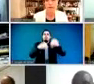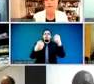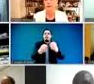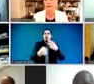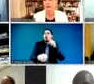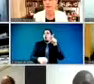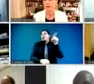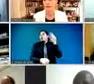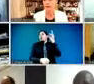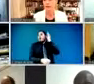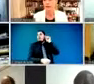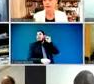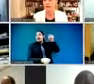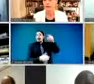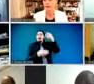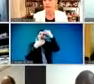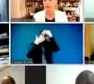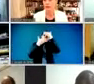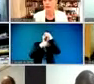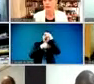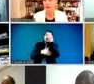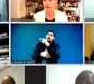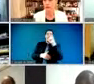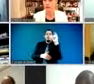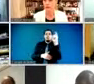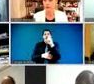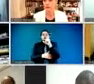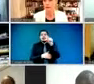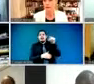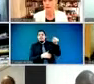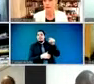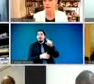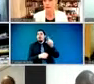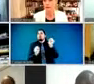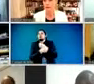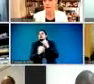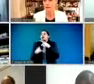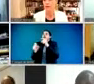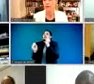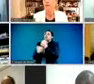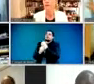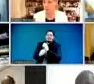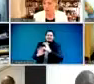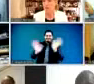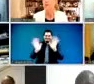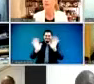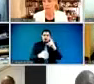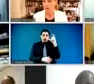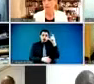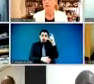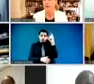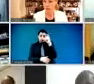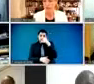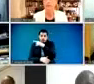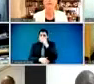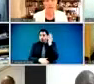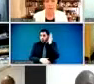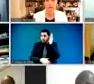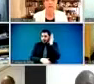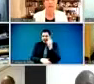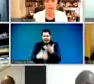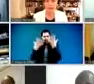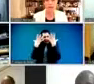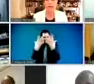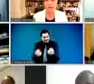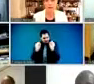they are free to do it. So we cannot just make Islam as an exception or something like